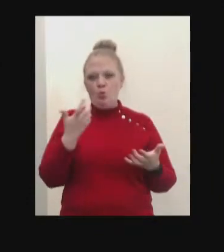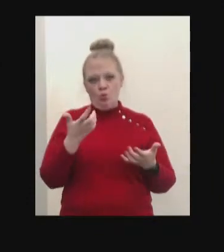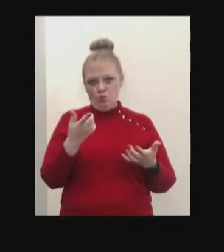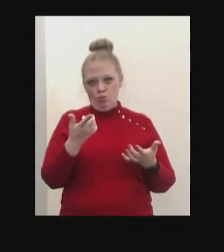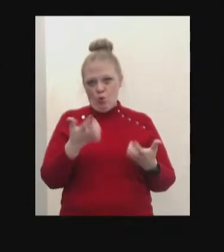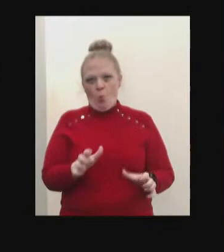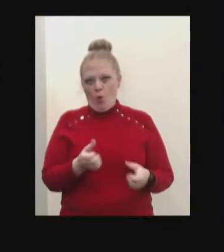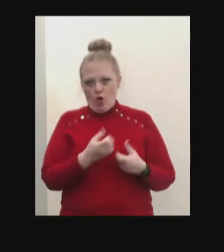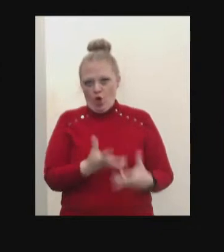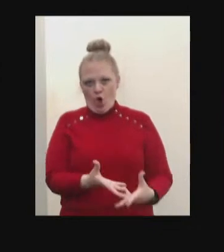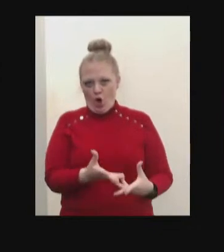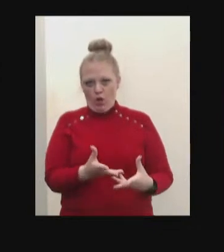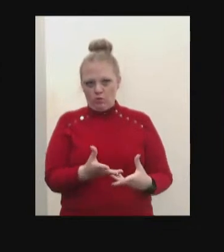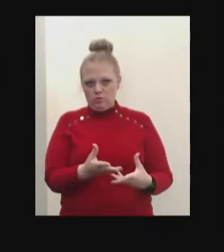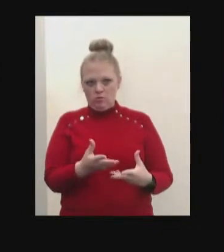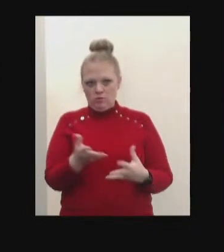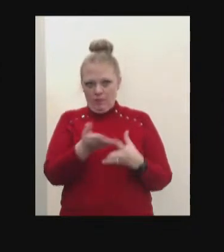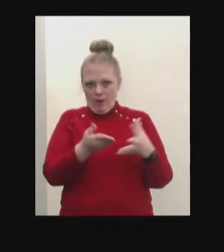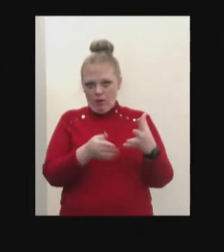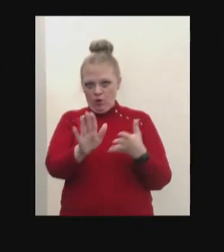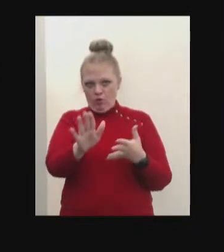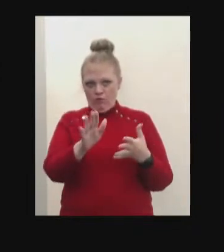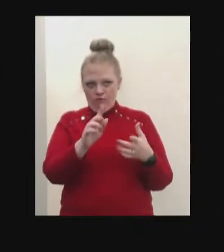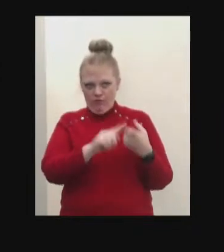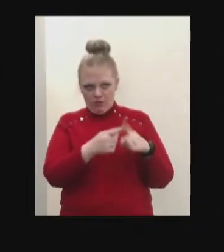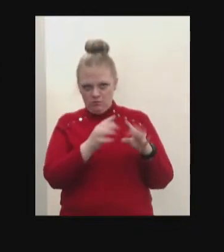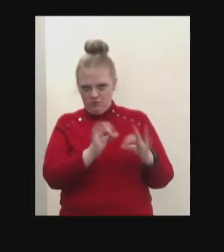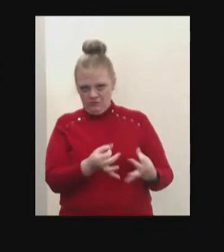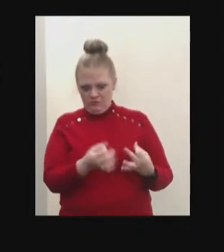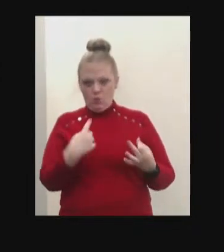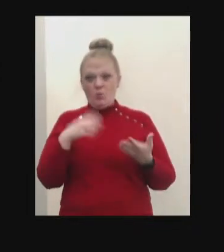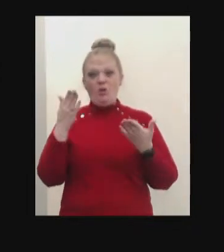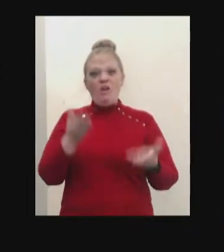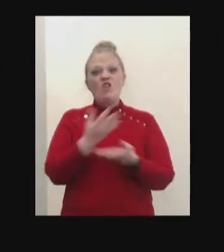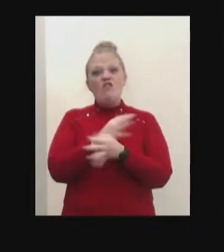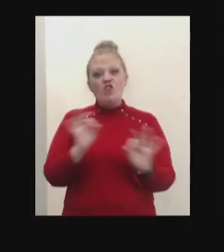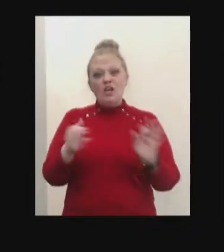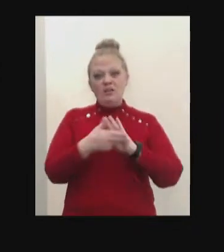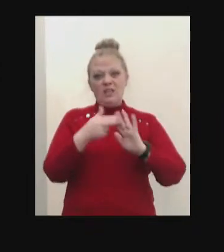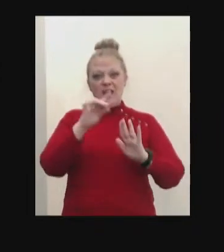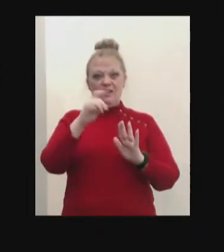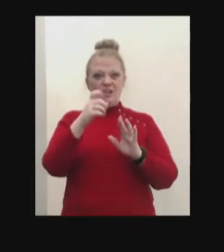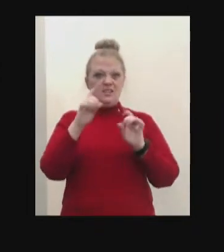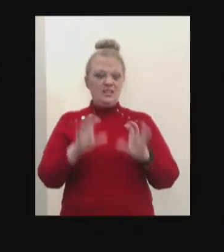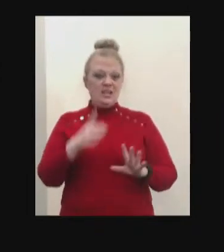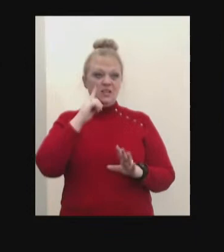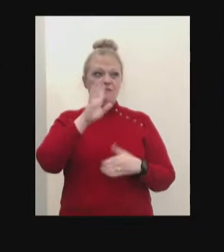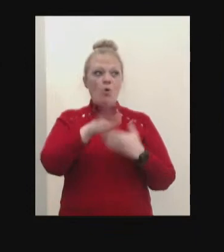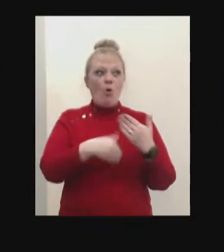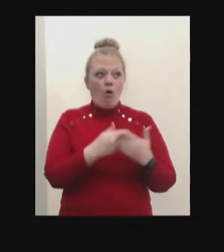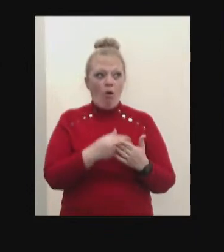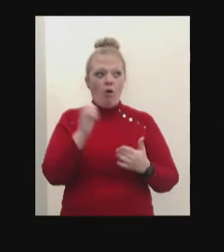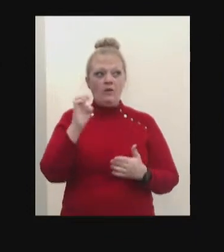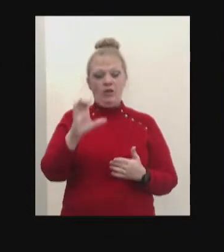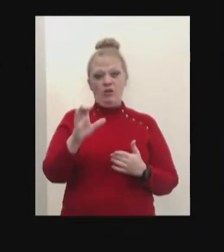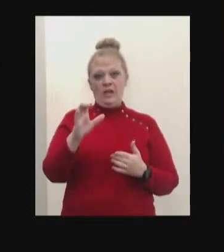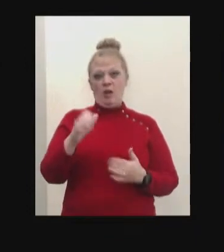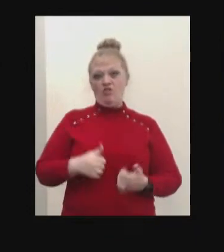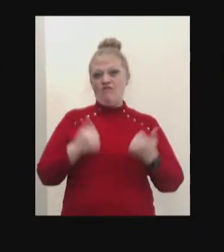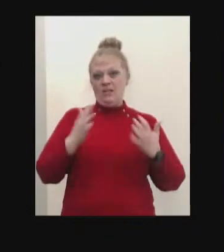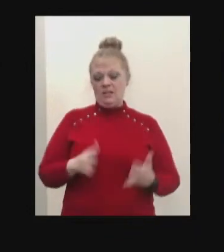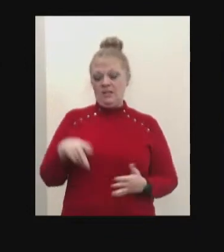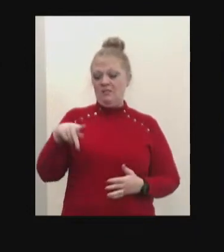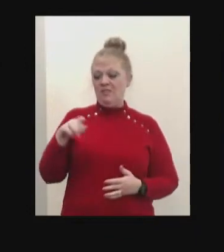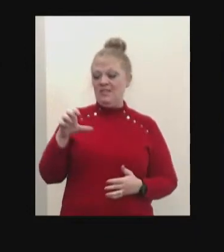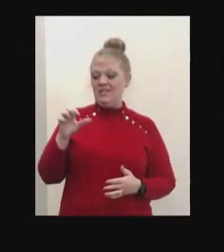friends or family. So we offer free diagnostic testing for all Erie County residents. We have the PCR, the